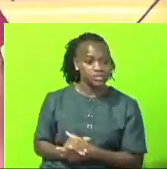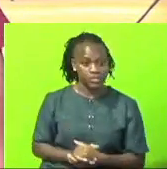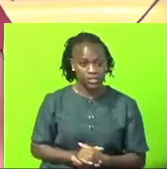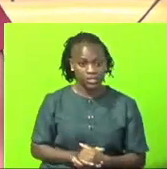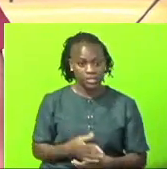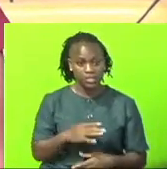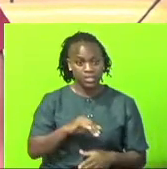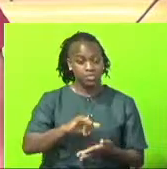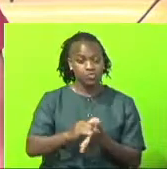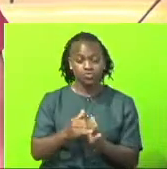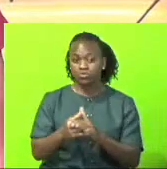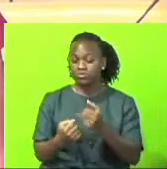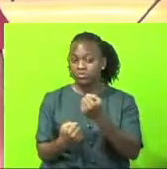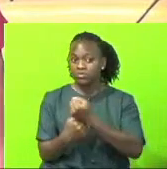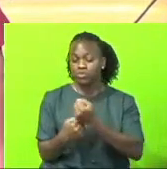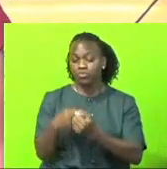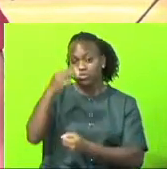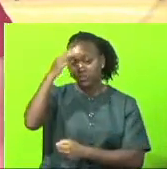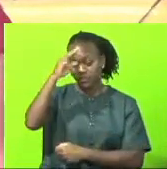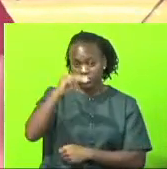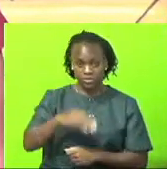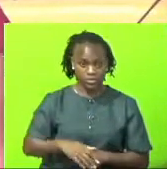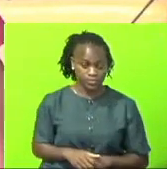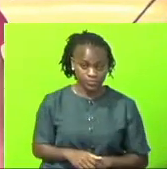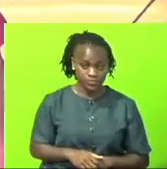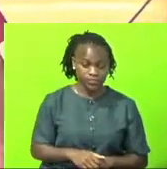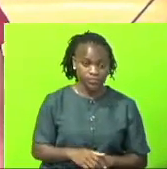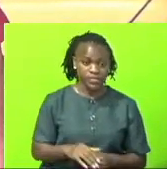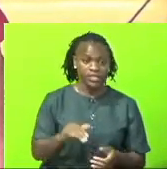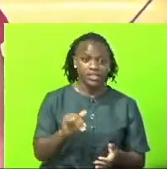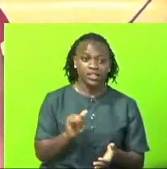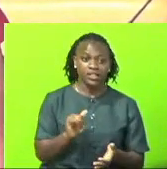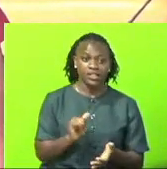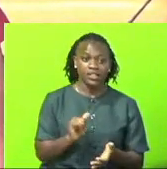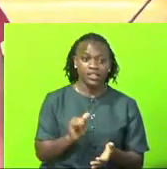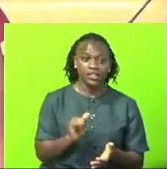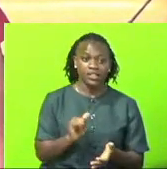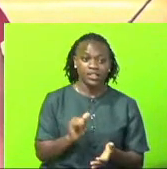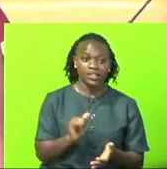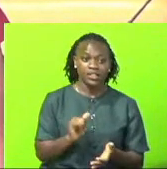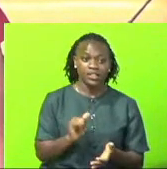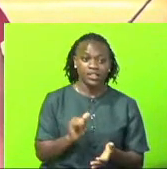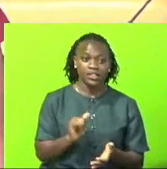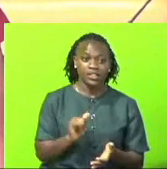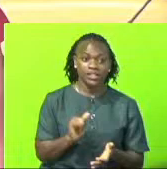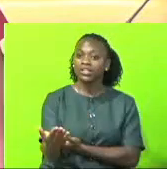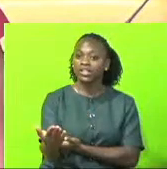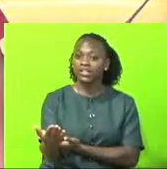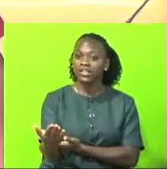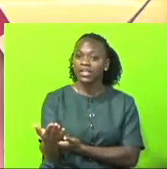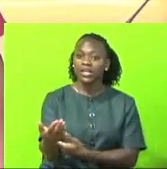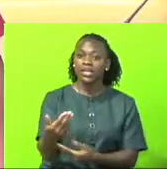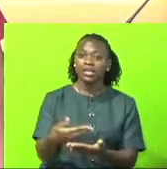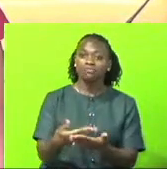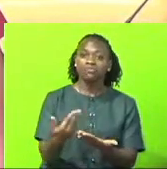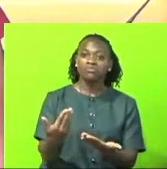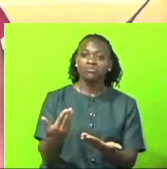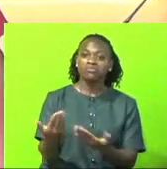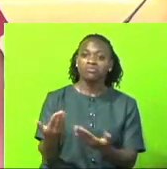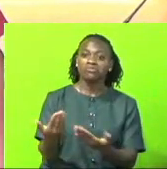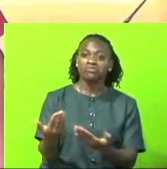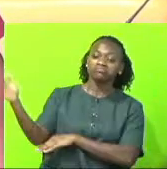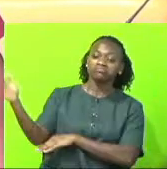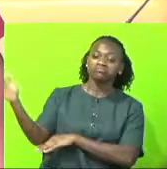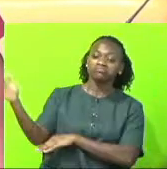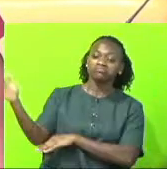battalion that you come to work in the morning as Majority Leader, and by close of business, you